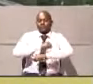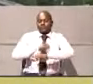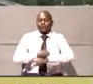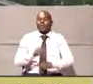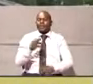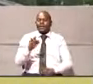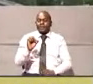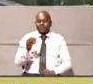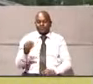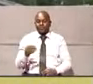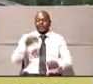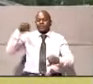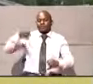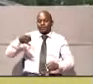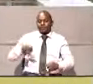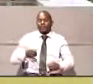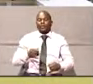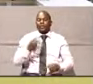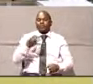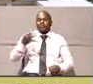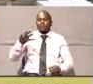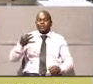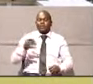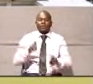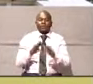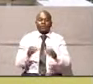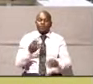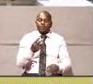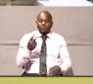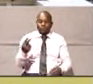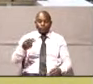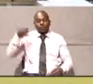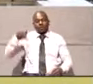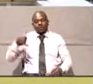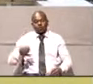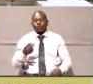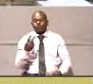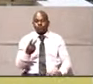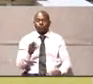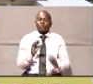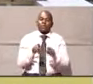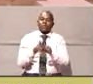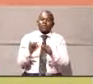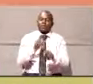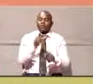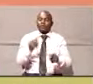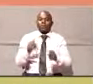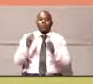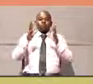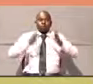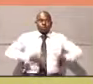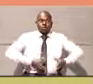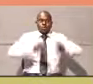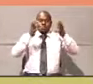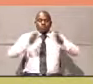blocks, 34 latrine blocks of 5 stanza each, 42 latrine blocks of 2 stanza each, and rainwater harvester tanks